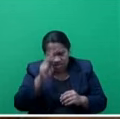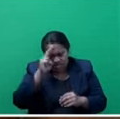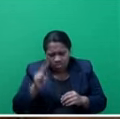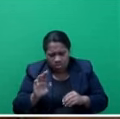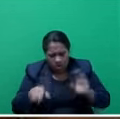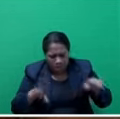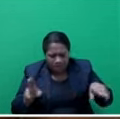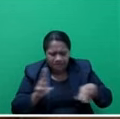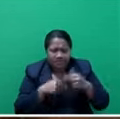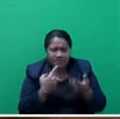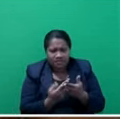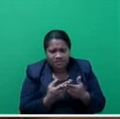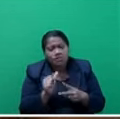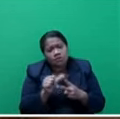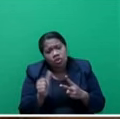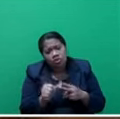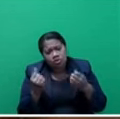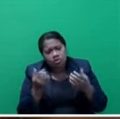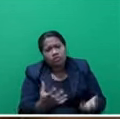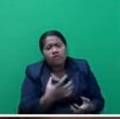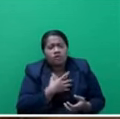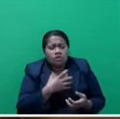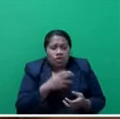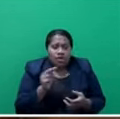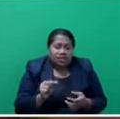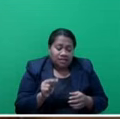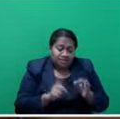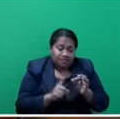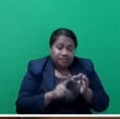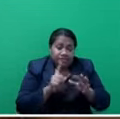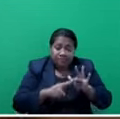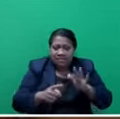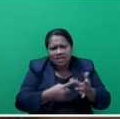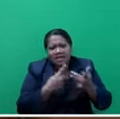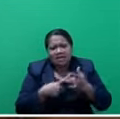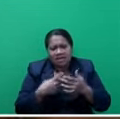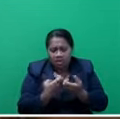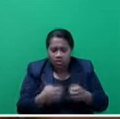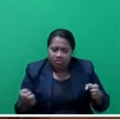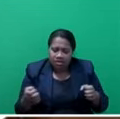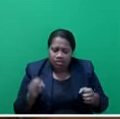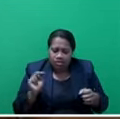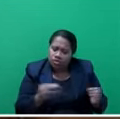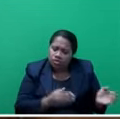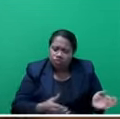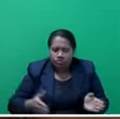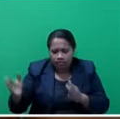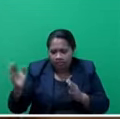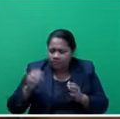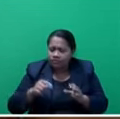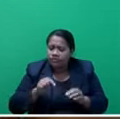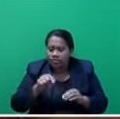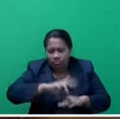their families, but also to move much-needed PPEs and other equipment out into the region. It has been a